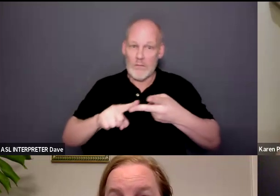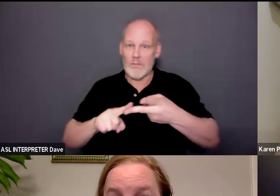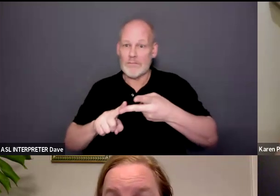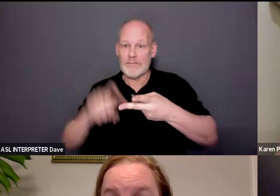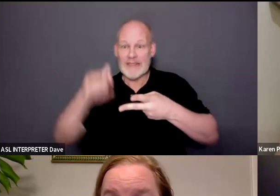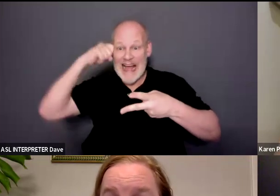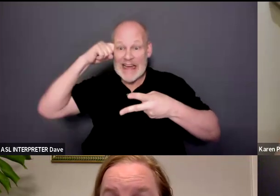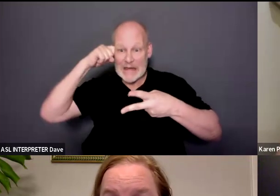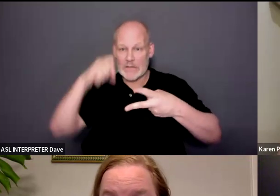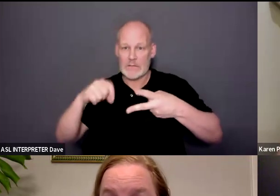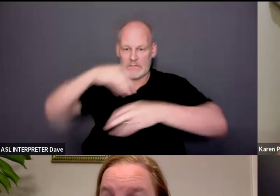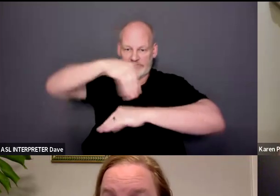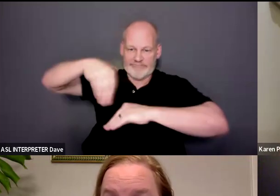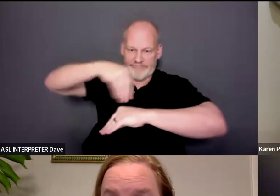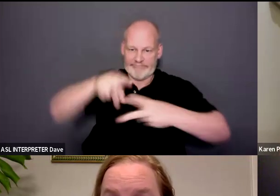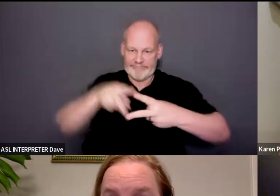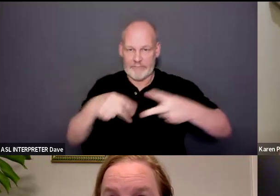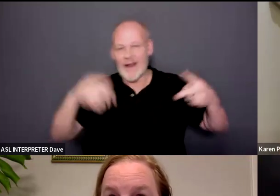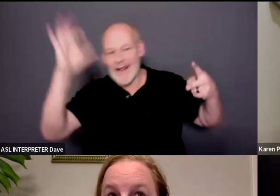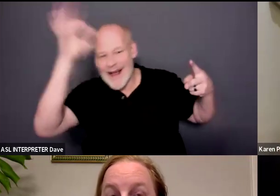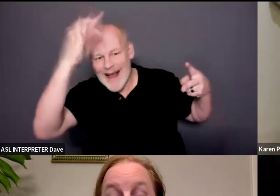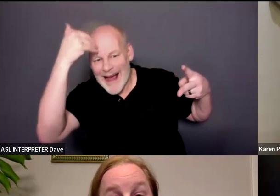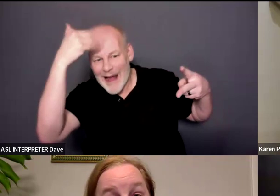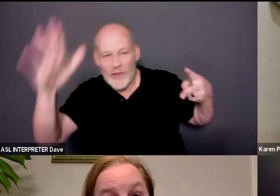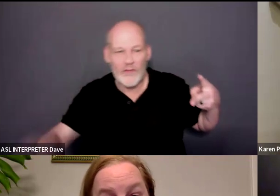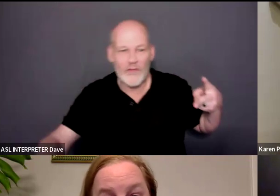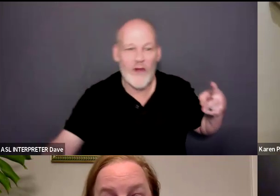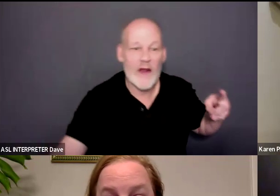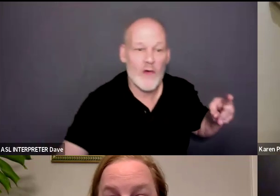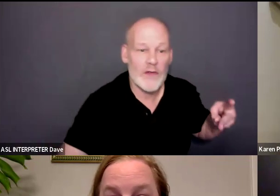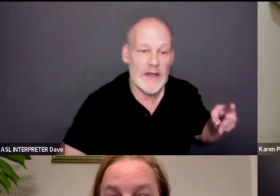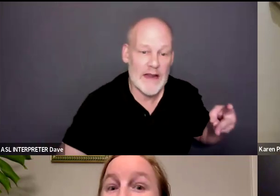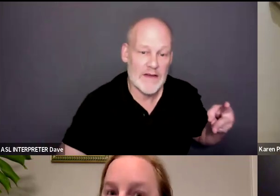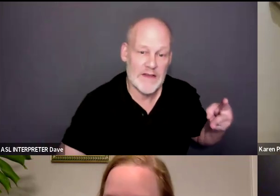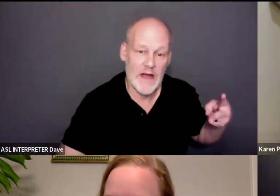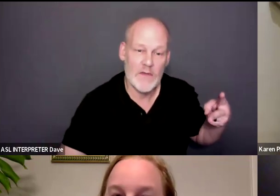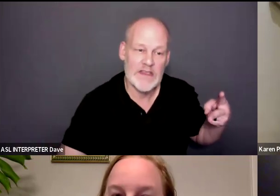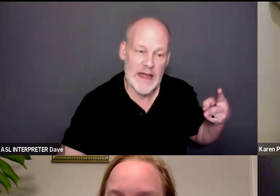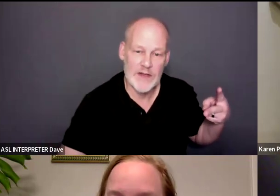I obviously do not know because I am not part of that investigation, but we suspect it's or the